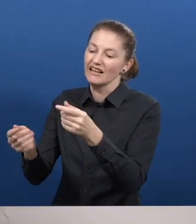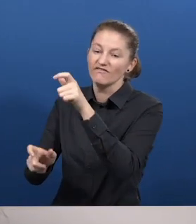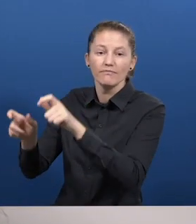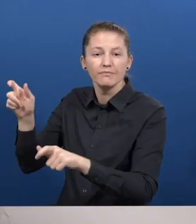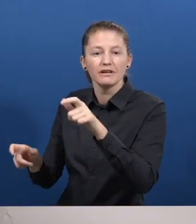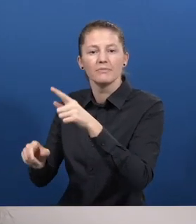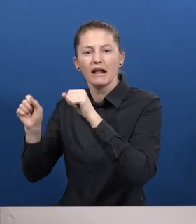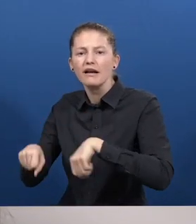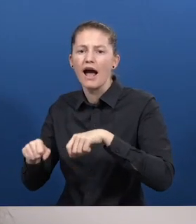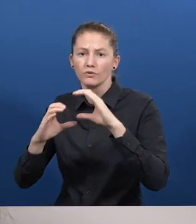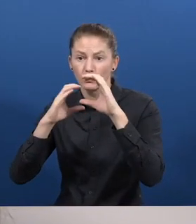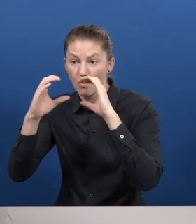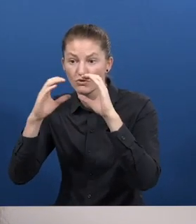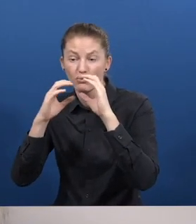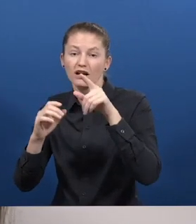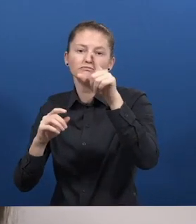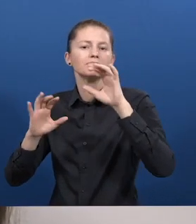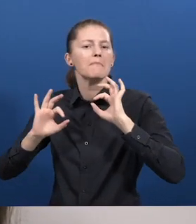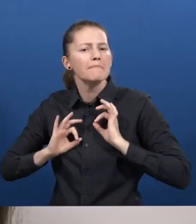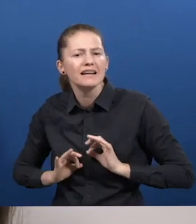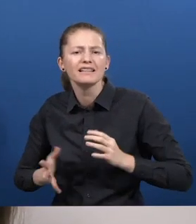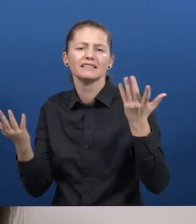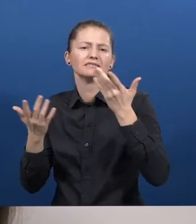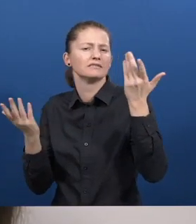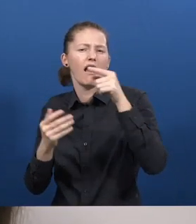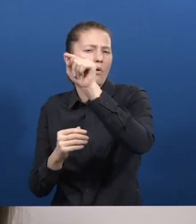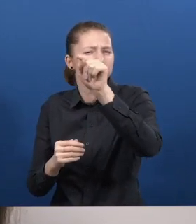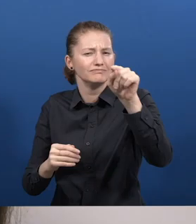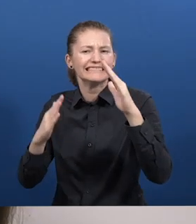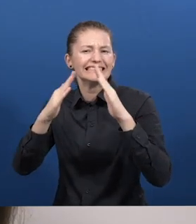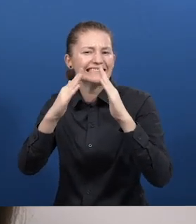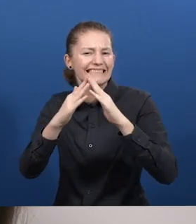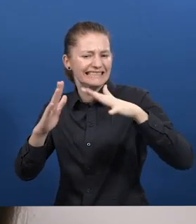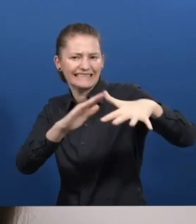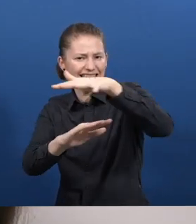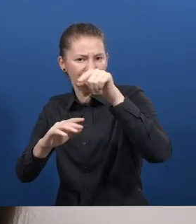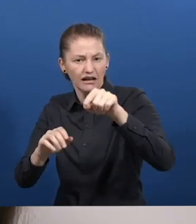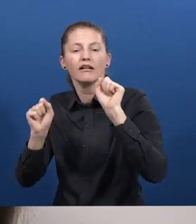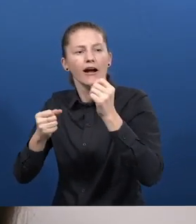promoting their elimination or improvement through direct communication with the competent authorities.